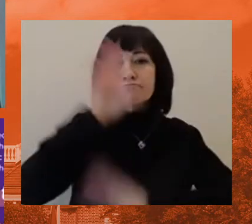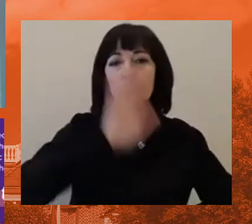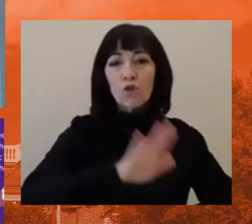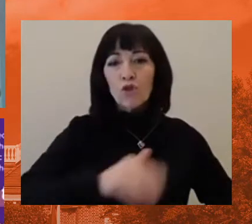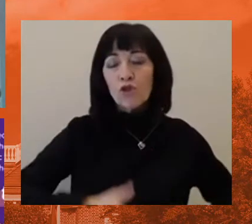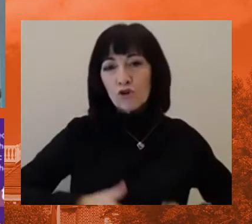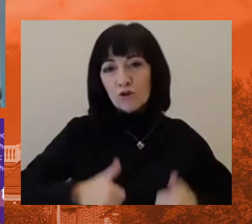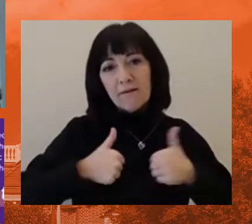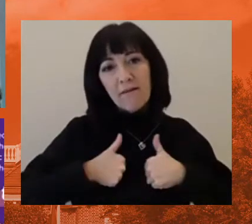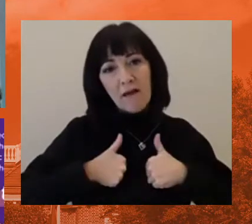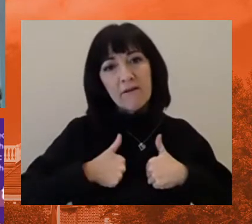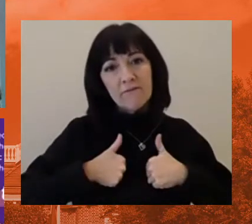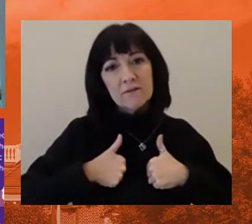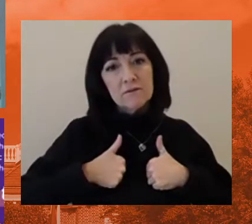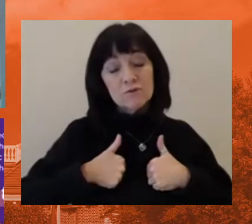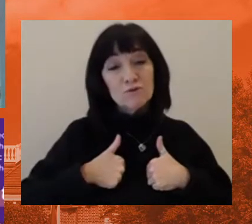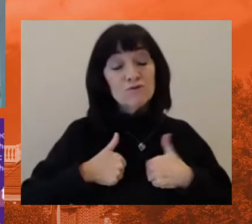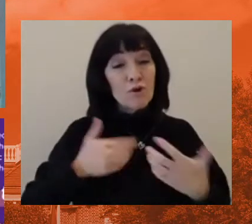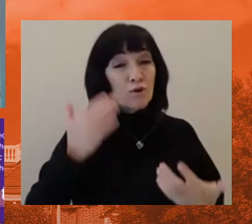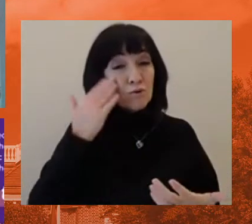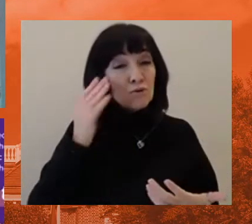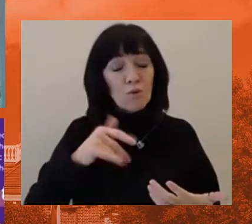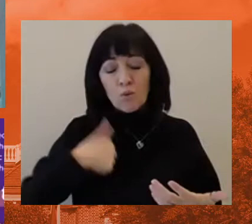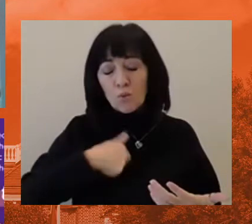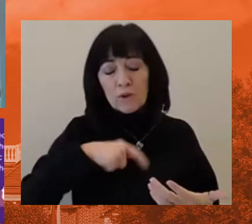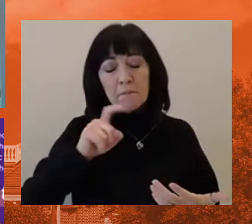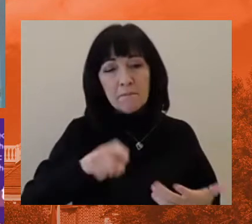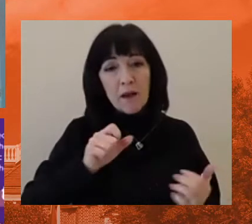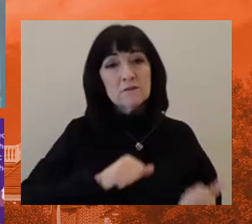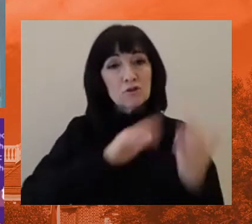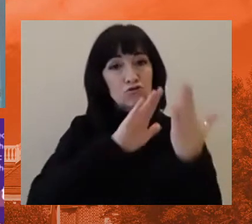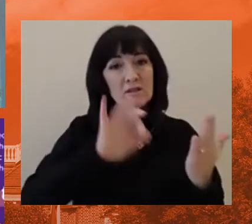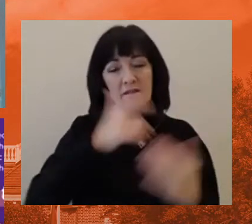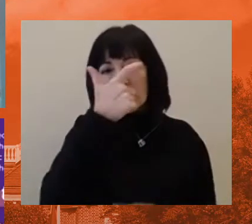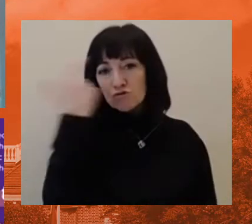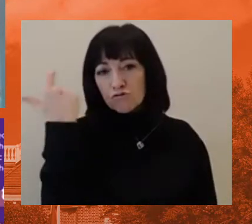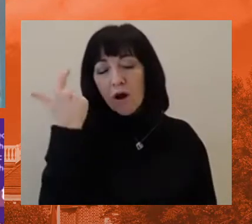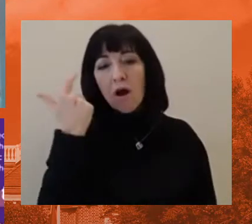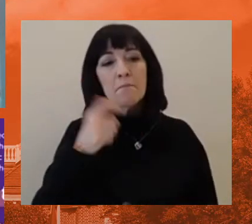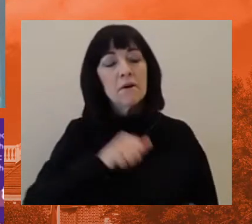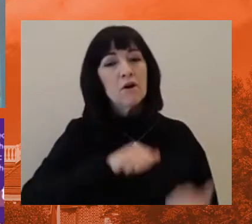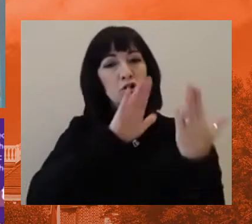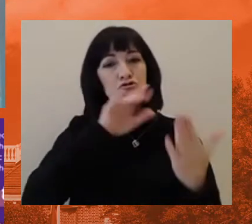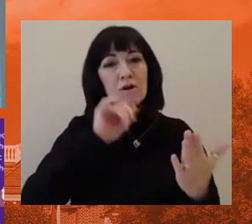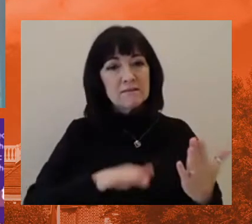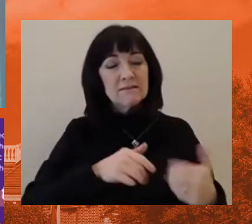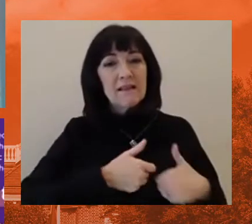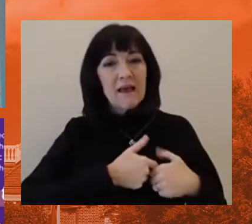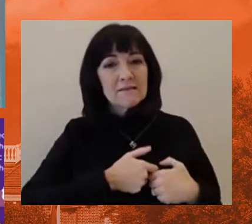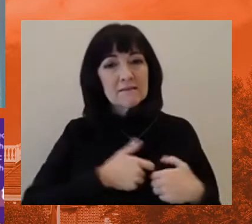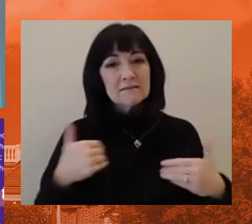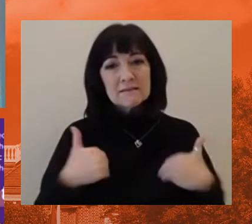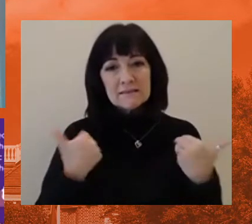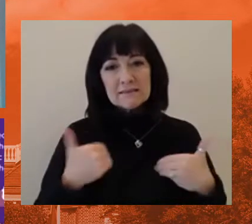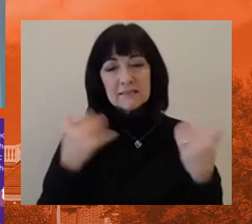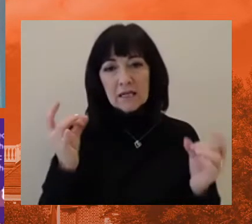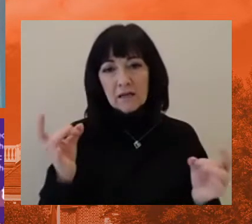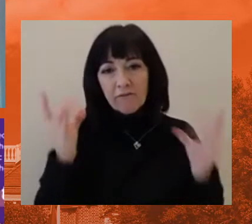our state to address trauma, to address teen dating violence. And